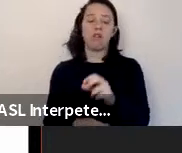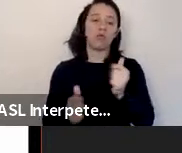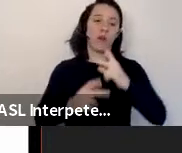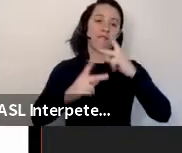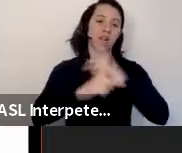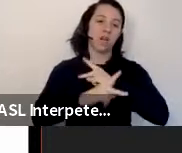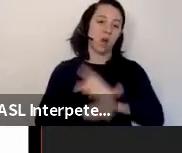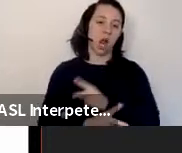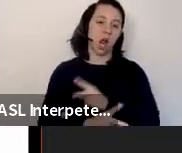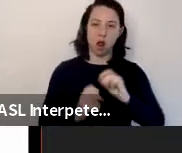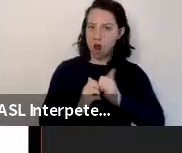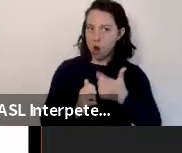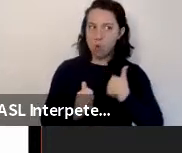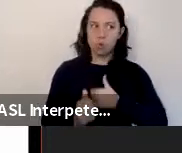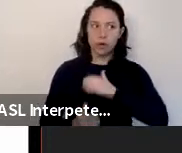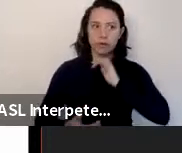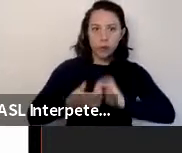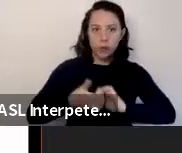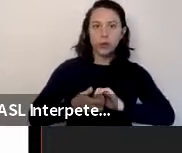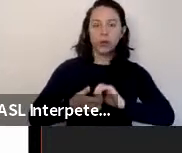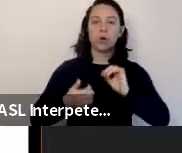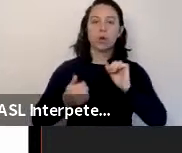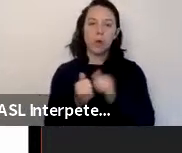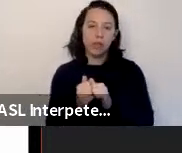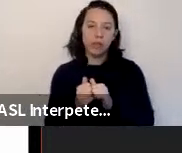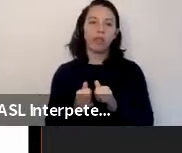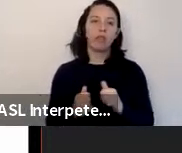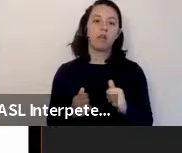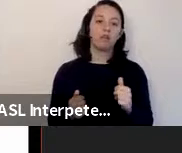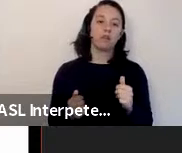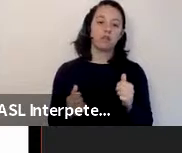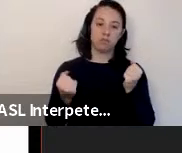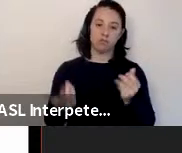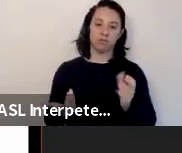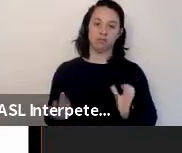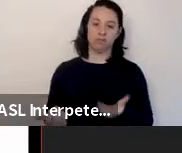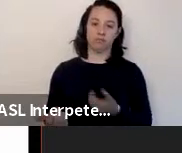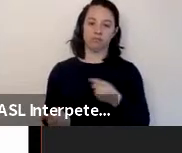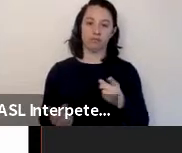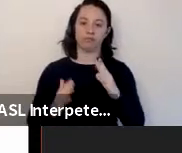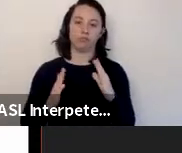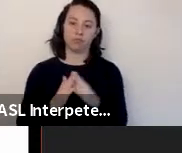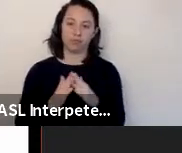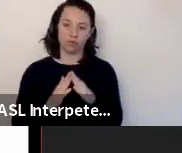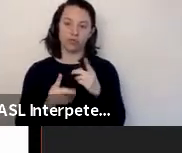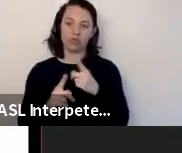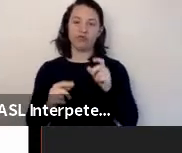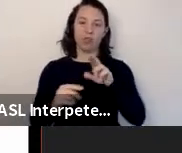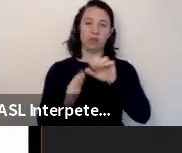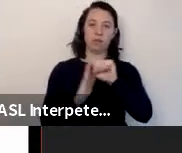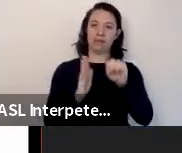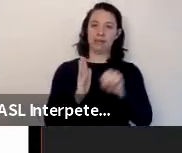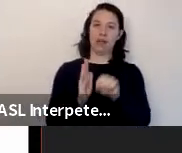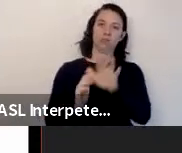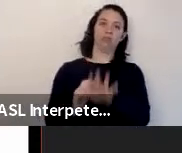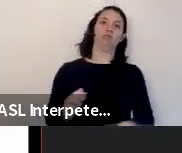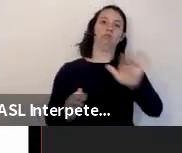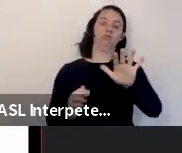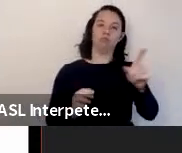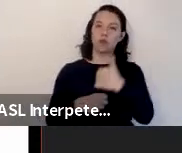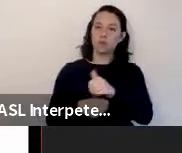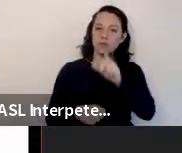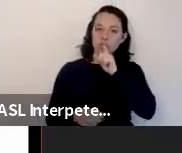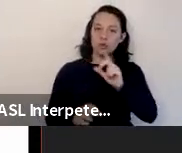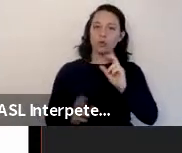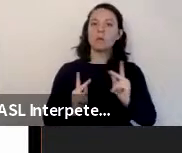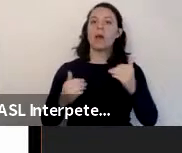how do we partner with many communities across the state to make sure that folks have